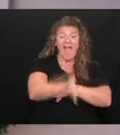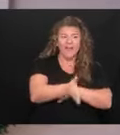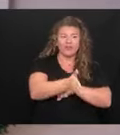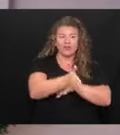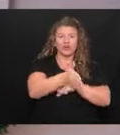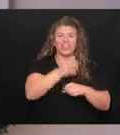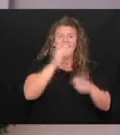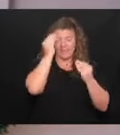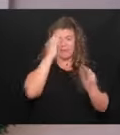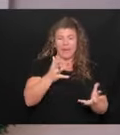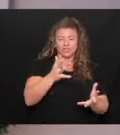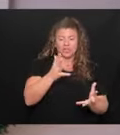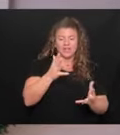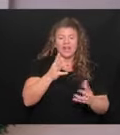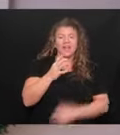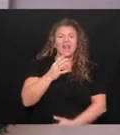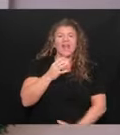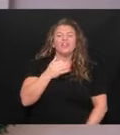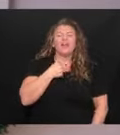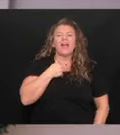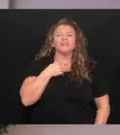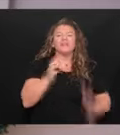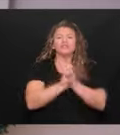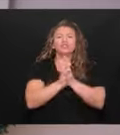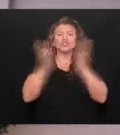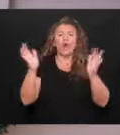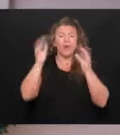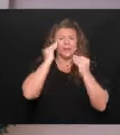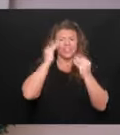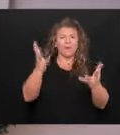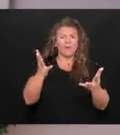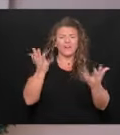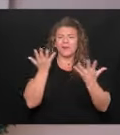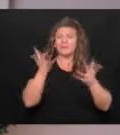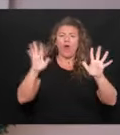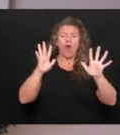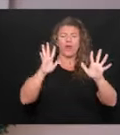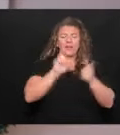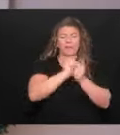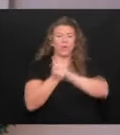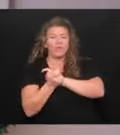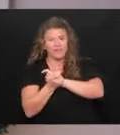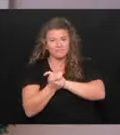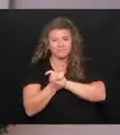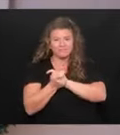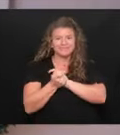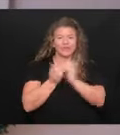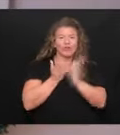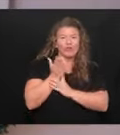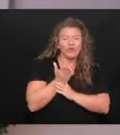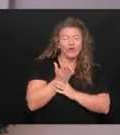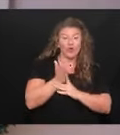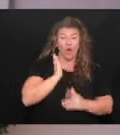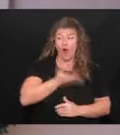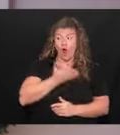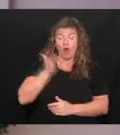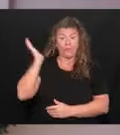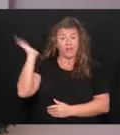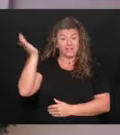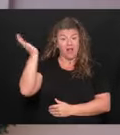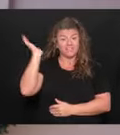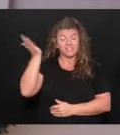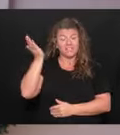information. And there's been so much information that's been moving through our press briefs and